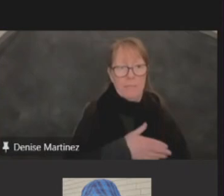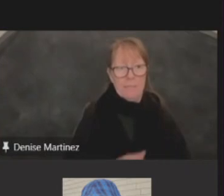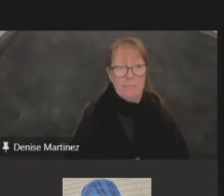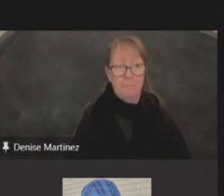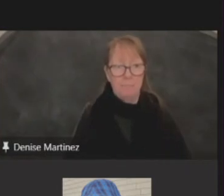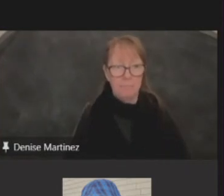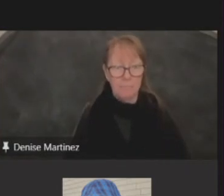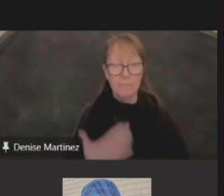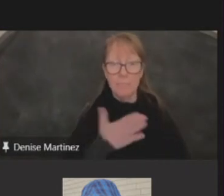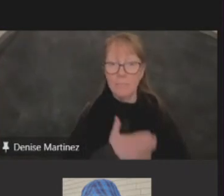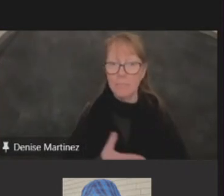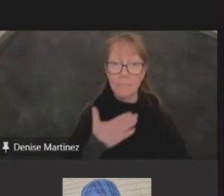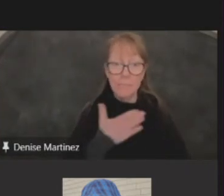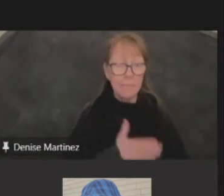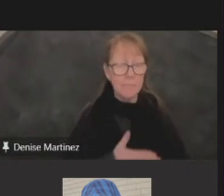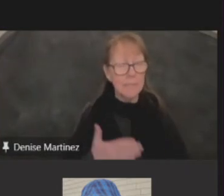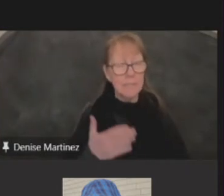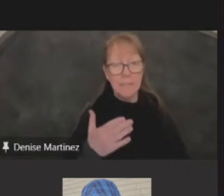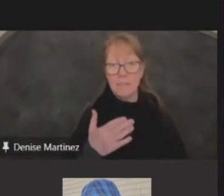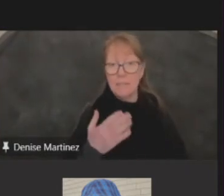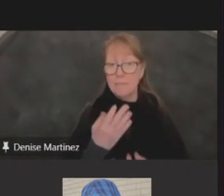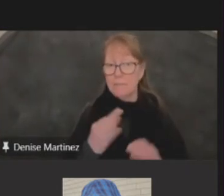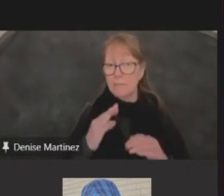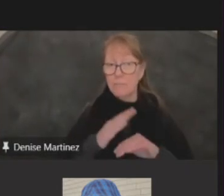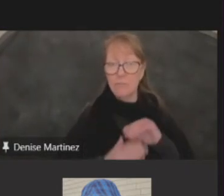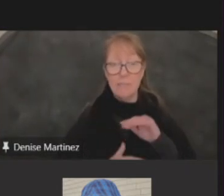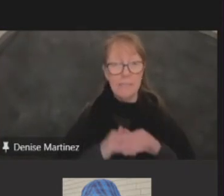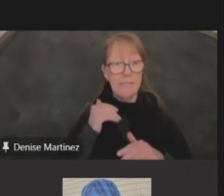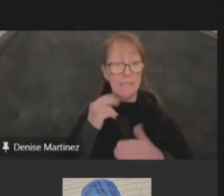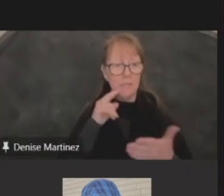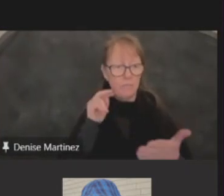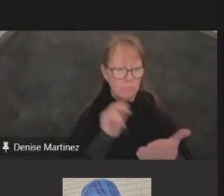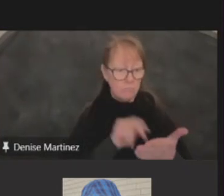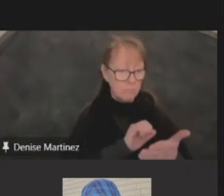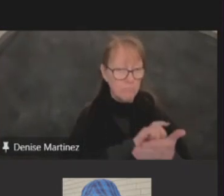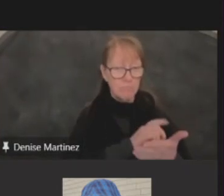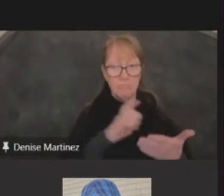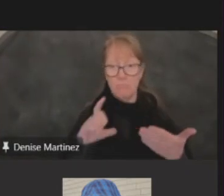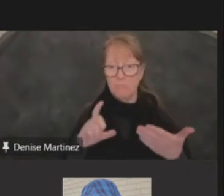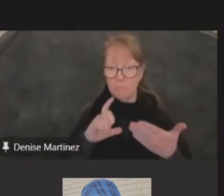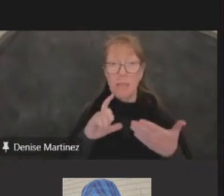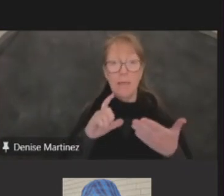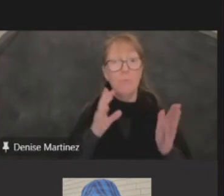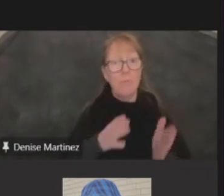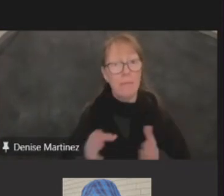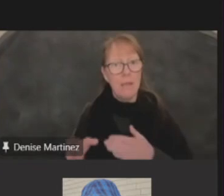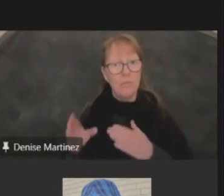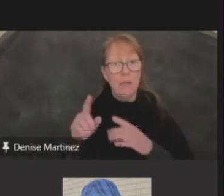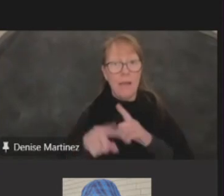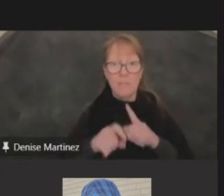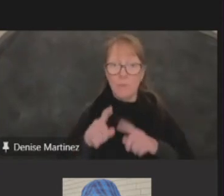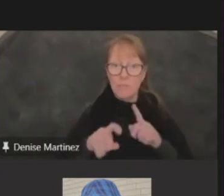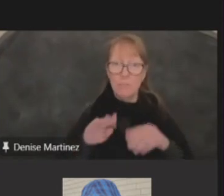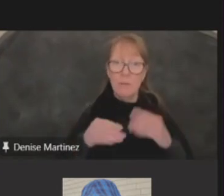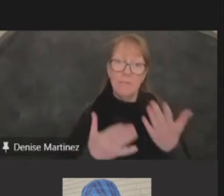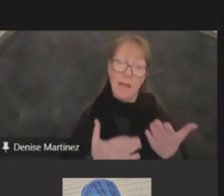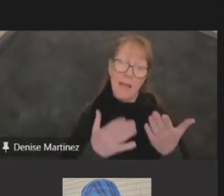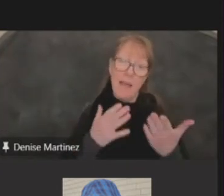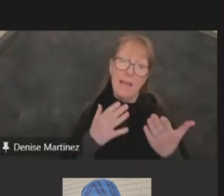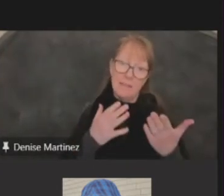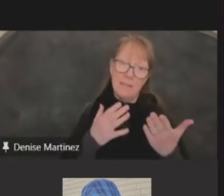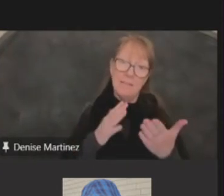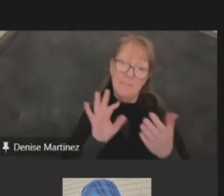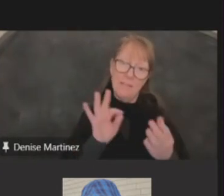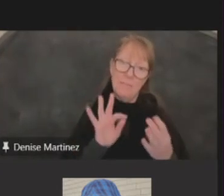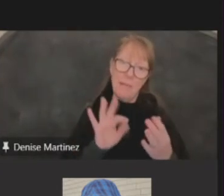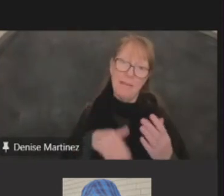Please feel free to explore MassDOT project page and prepare to ask questions and provide feedback to the city team's presentation next